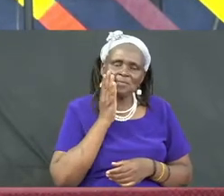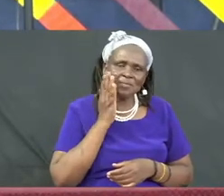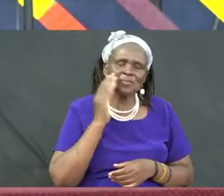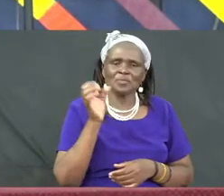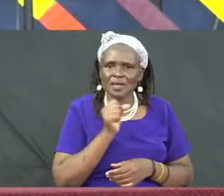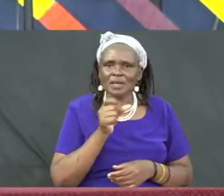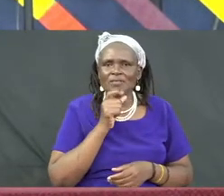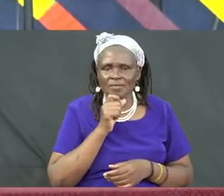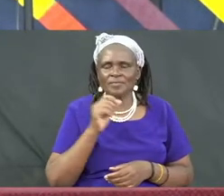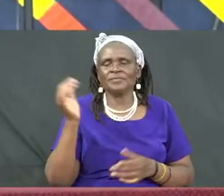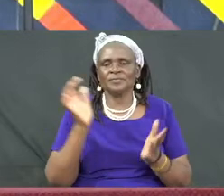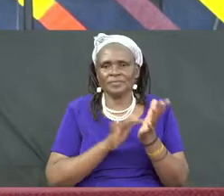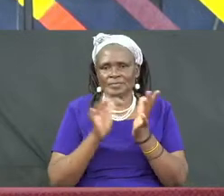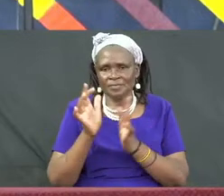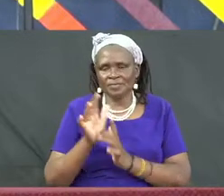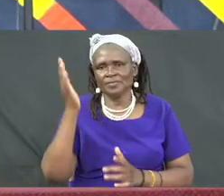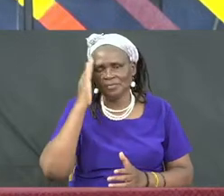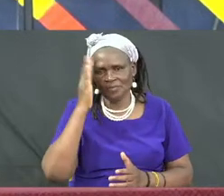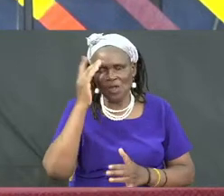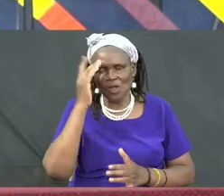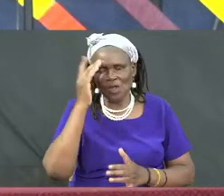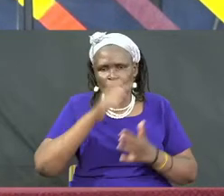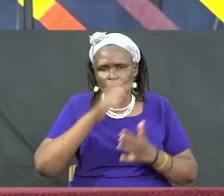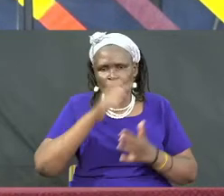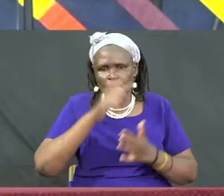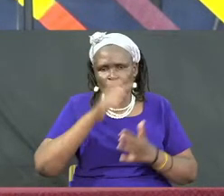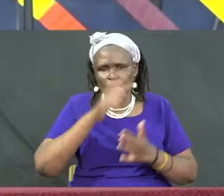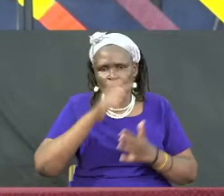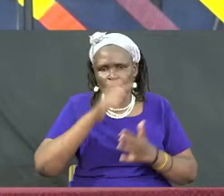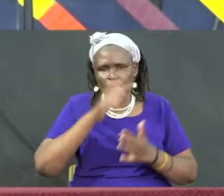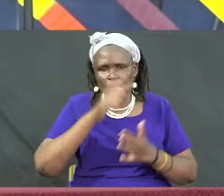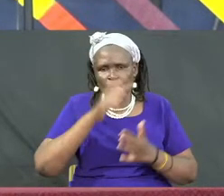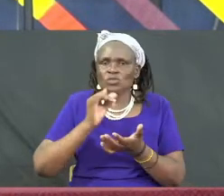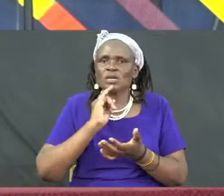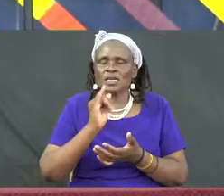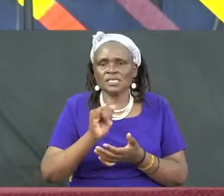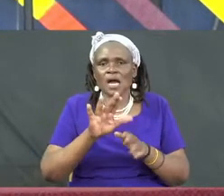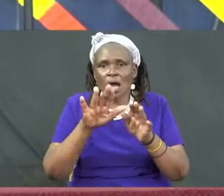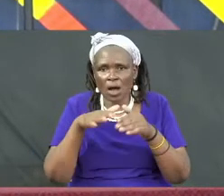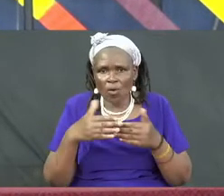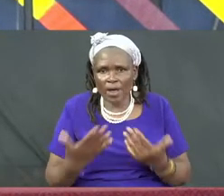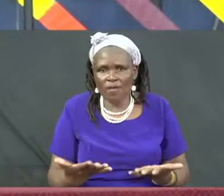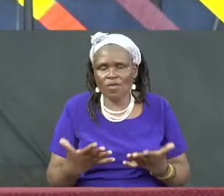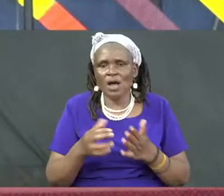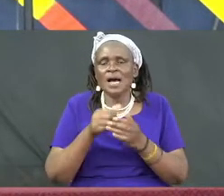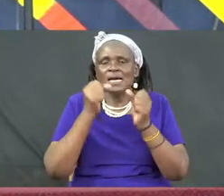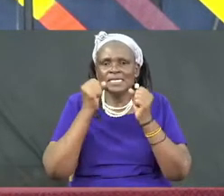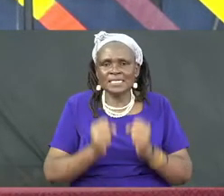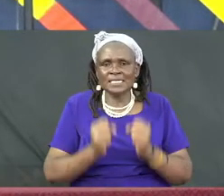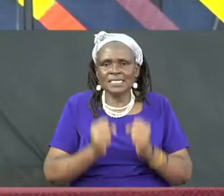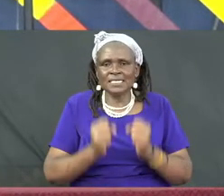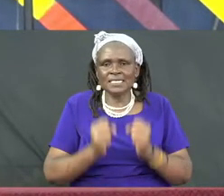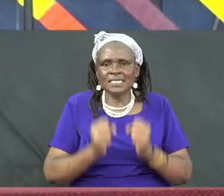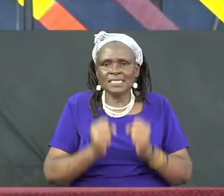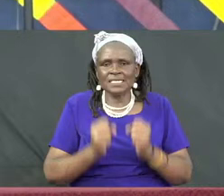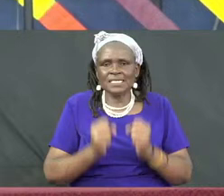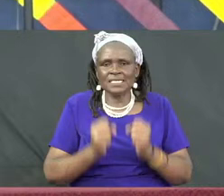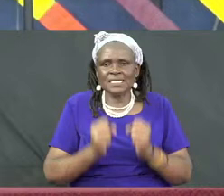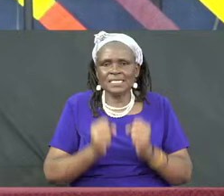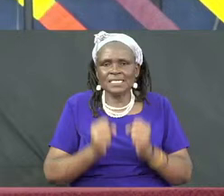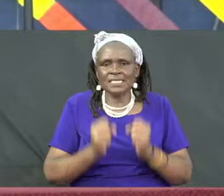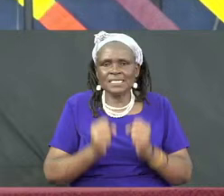knows. Whatever your situation is, however difficult it is,